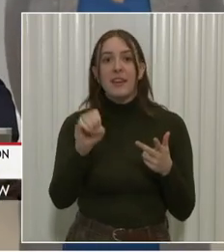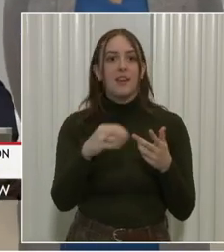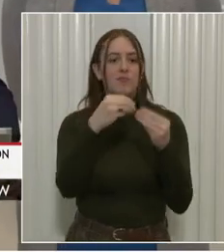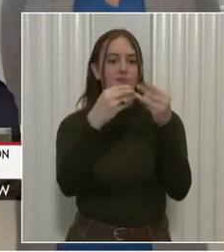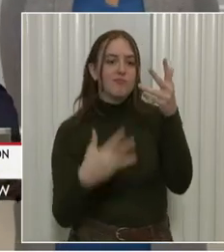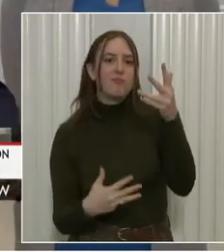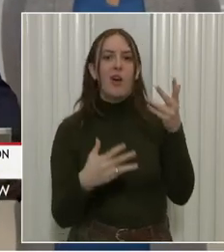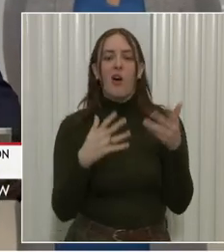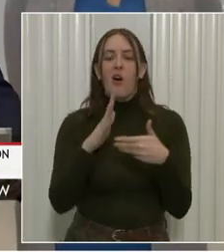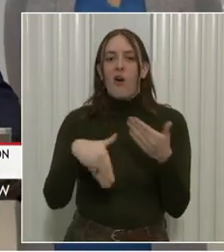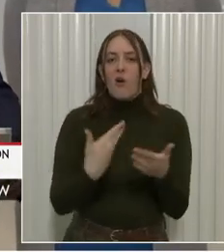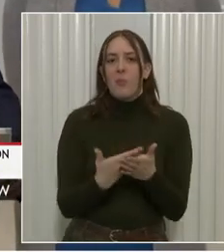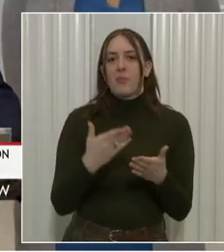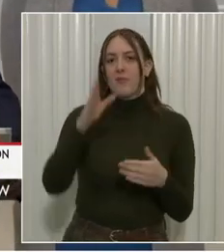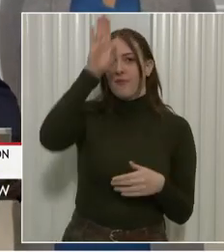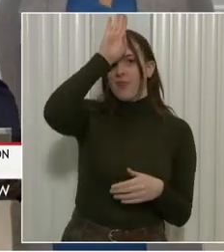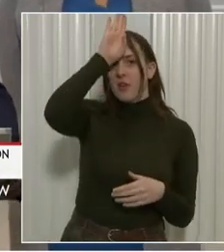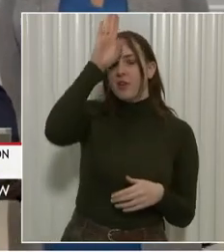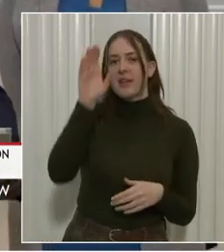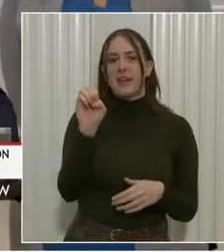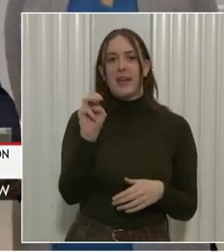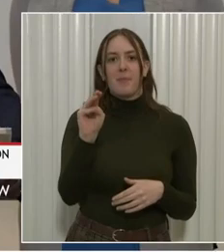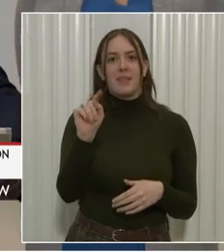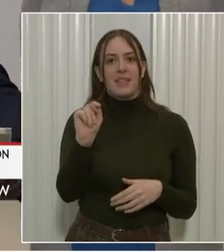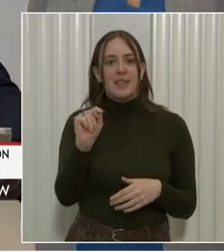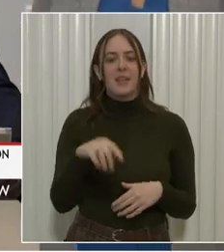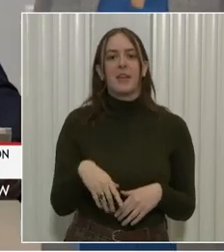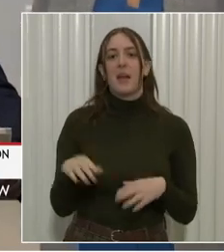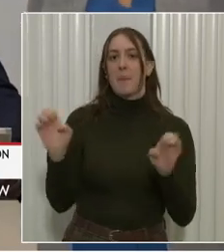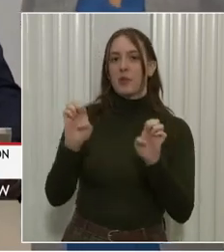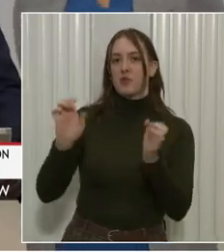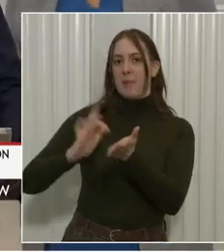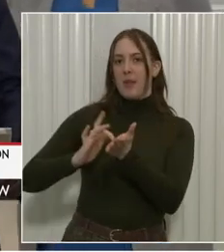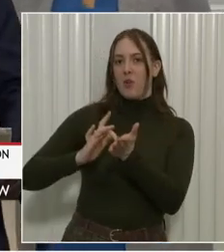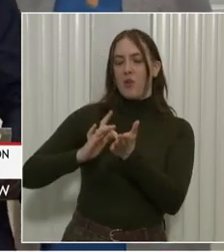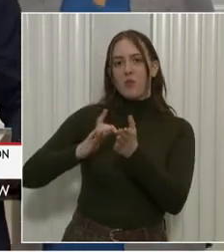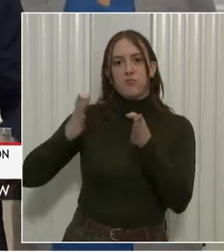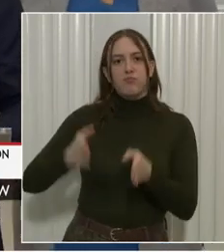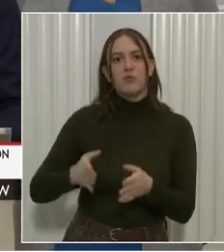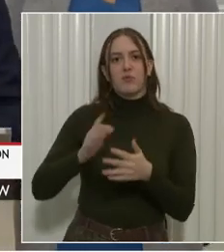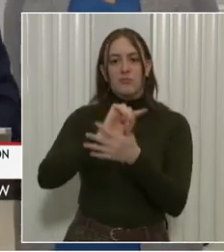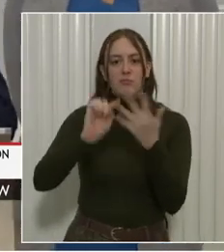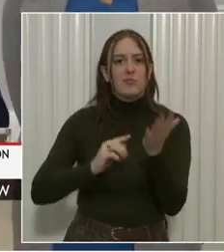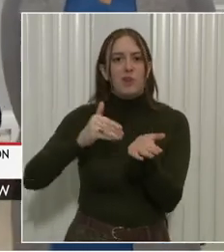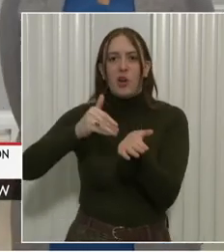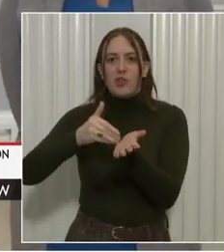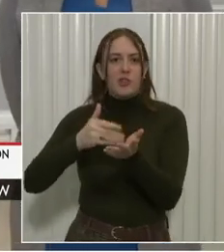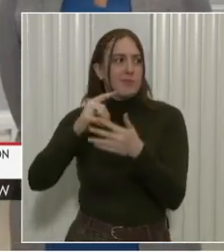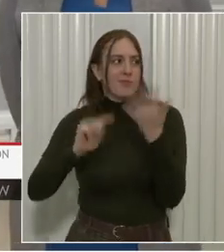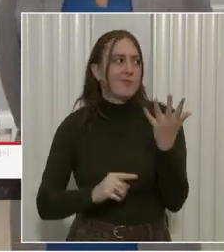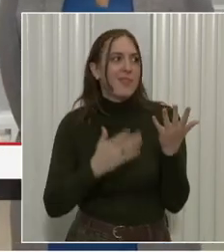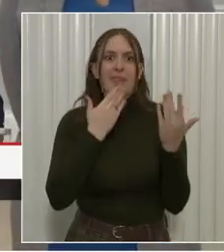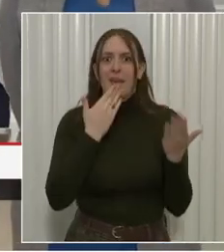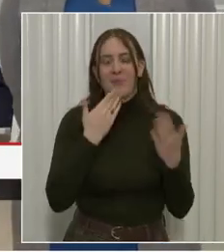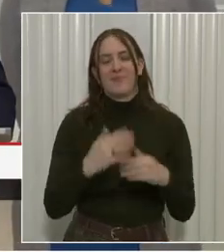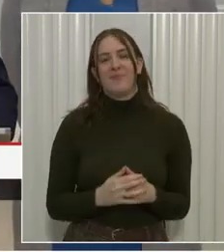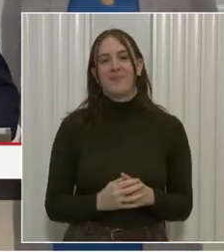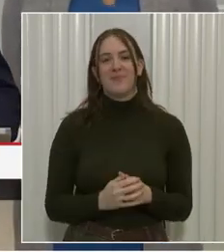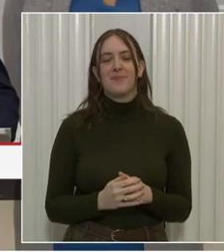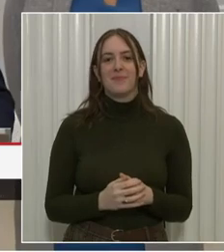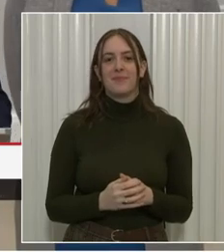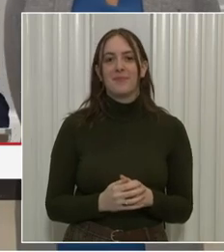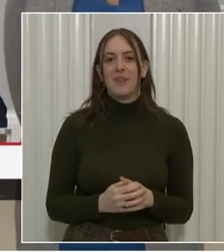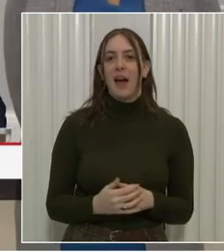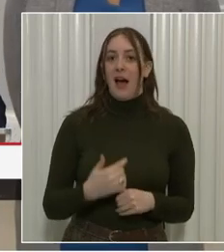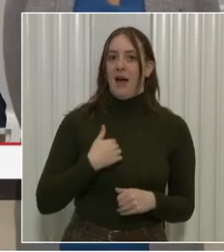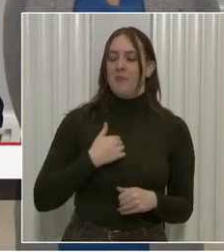EMS firefighters, EMTs, paramedics, Engine 32 chiefs, for being here today. My name is David Wittberg, and I proudly serve as the